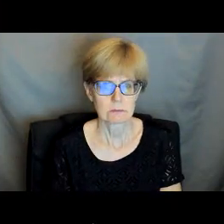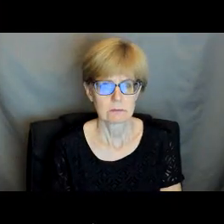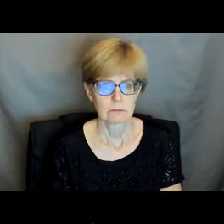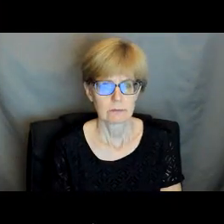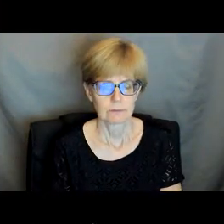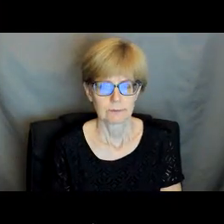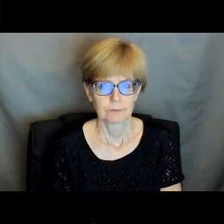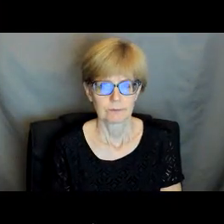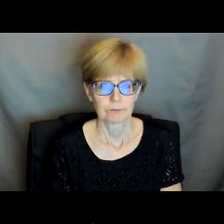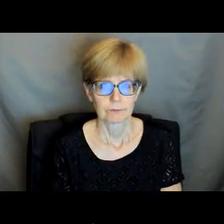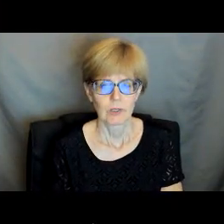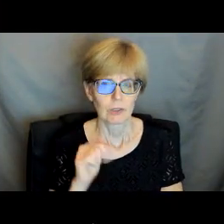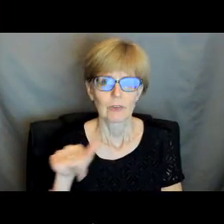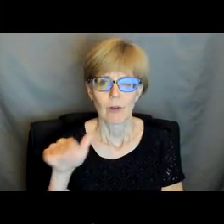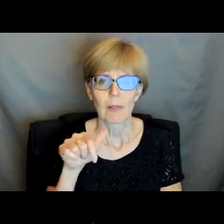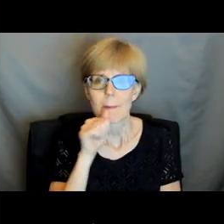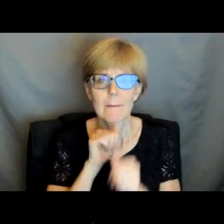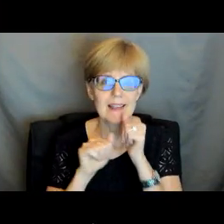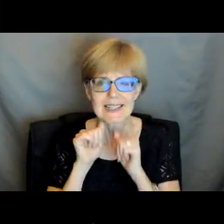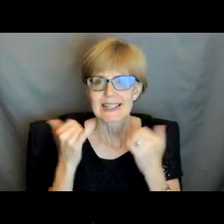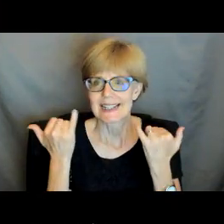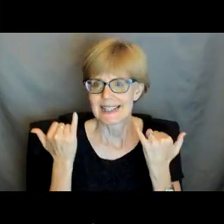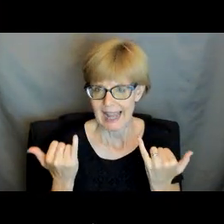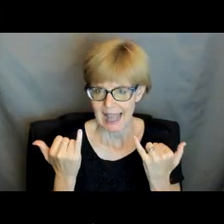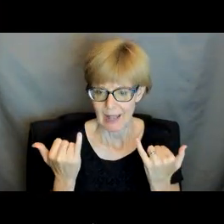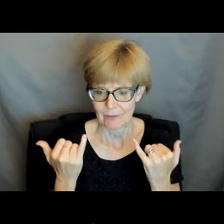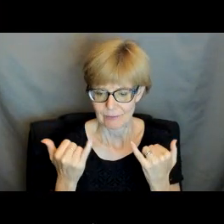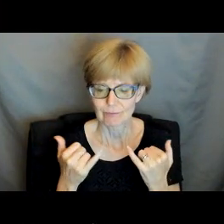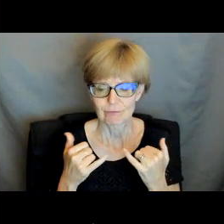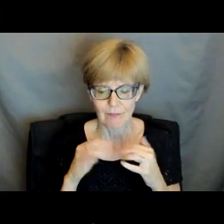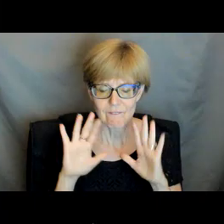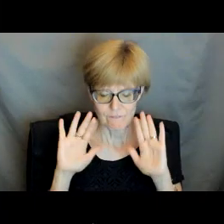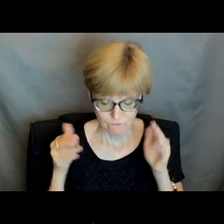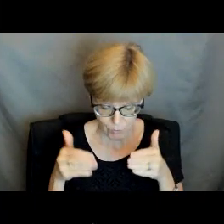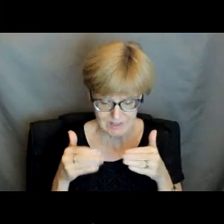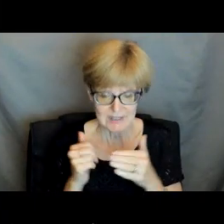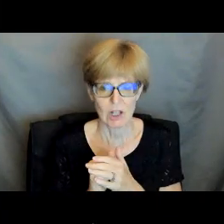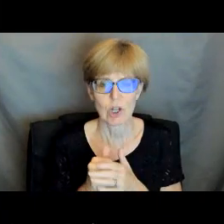All right, you all have been patient. We are going to service and support animals,